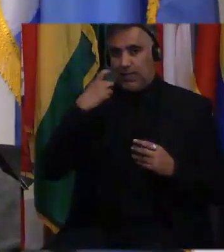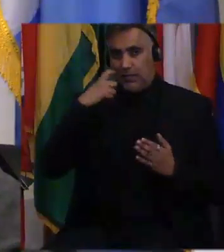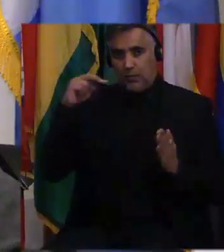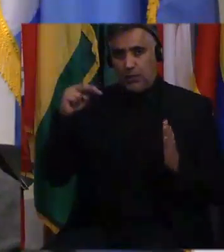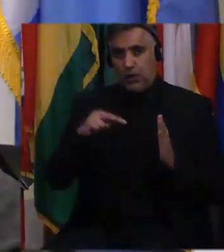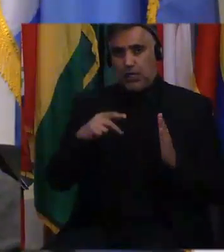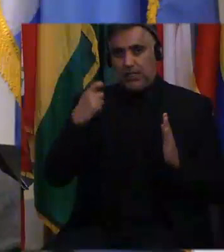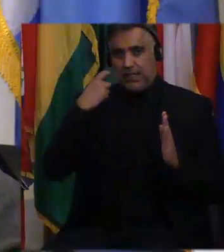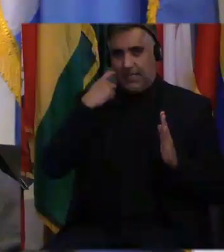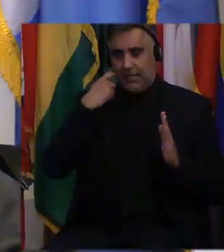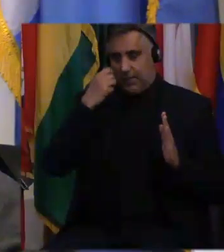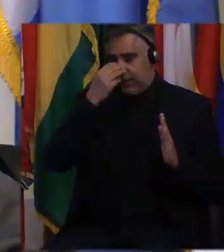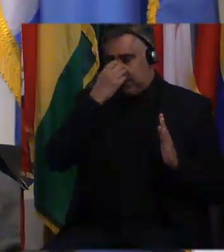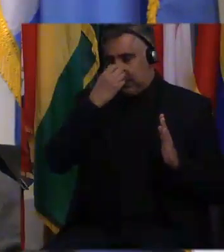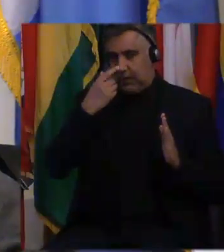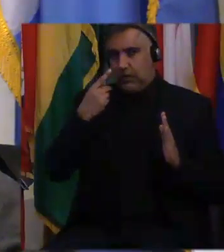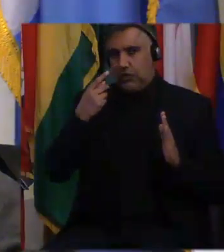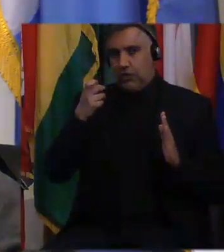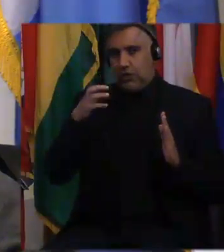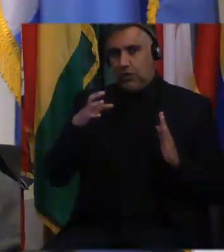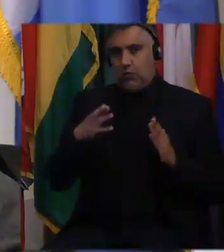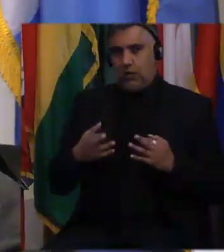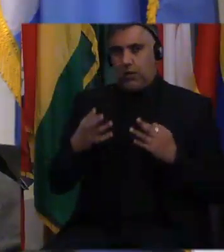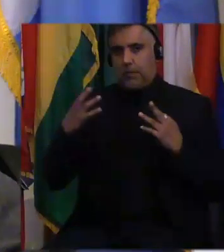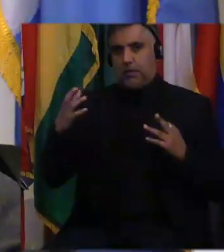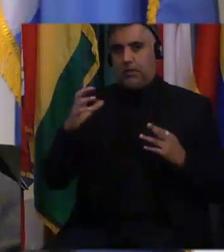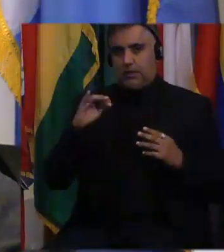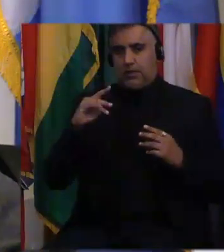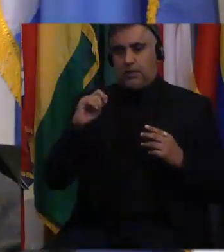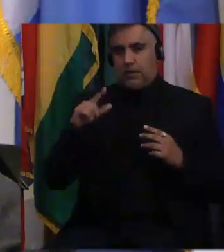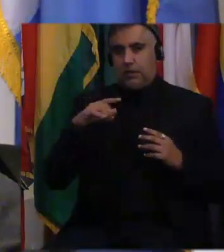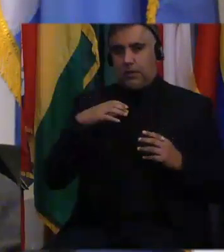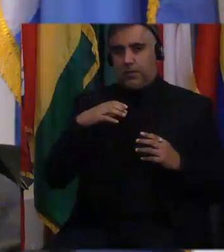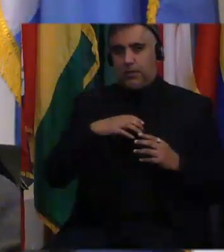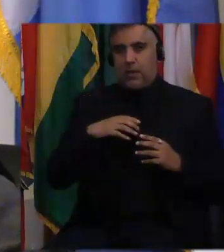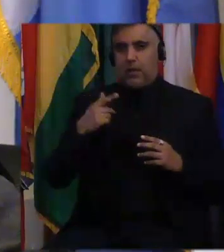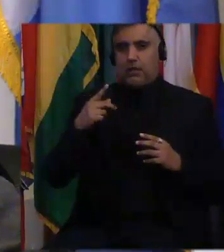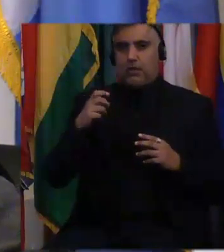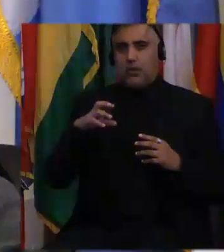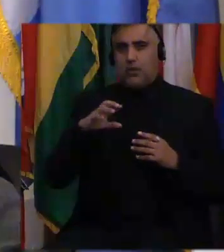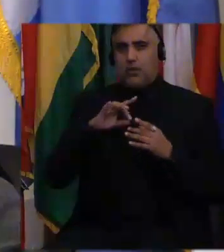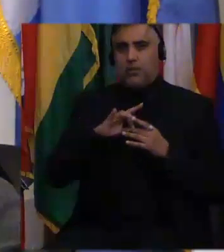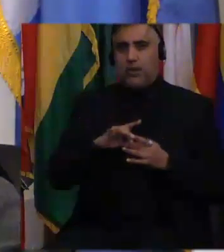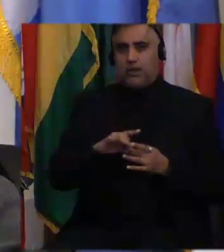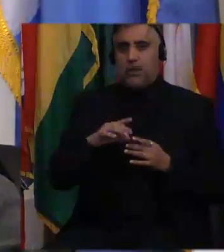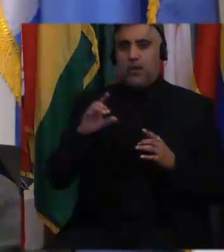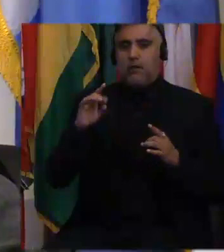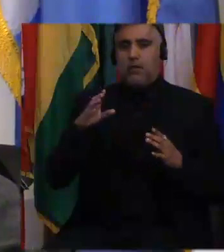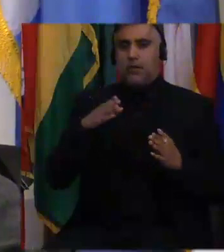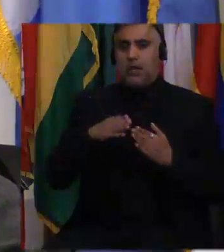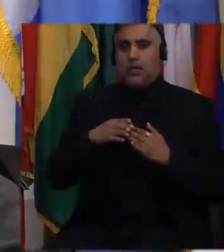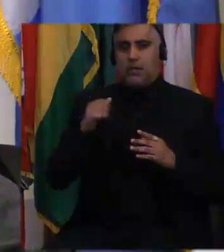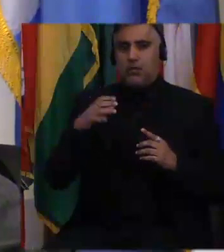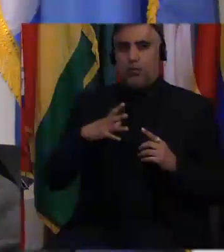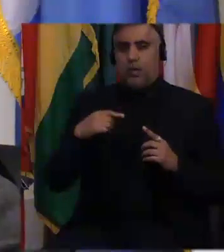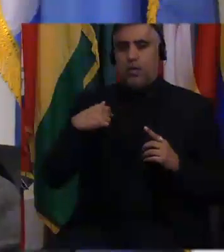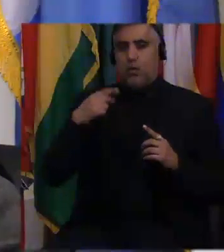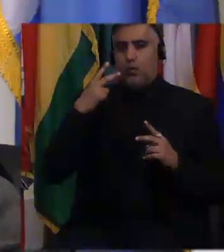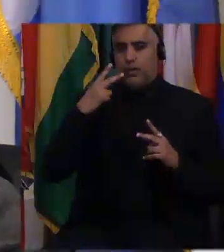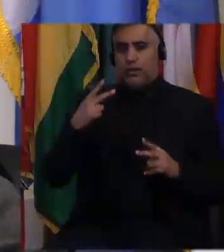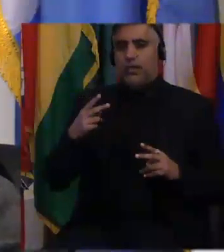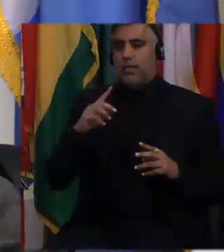latest general recommendation of the CEDAW Committee on Gender-Based Violence Against Women, we see that